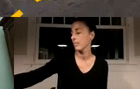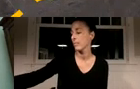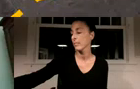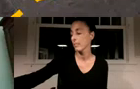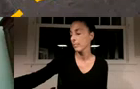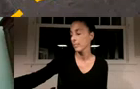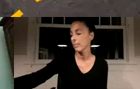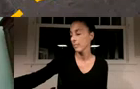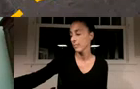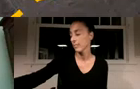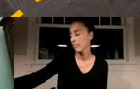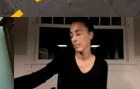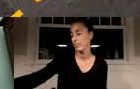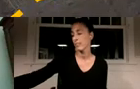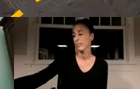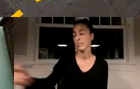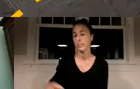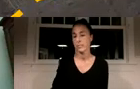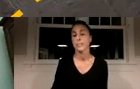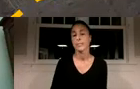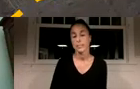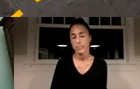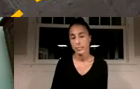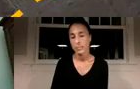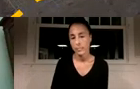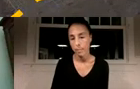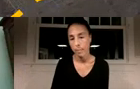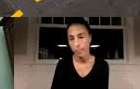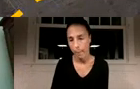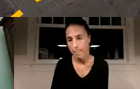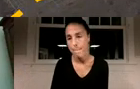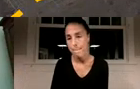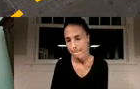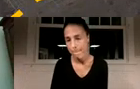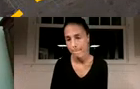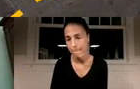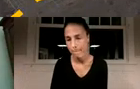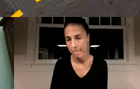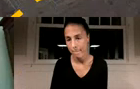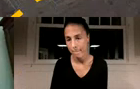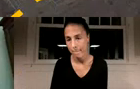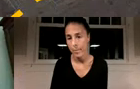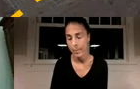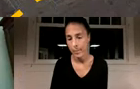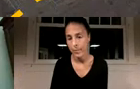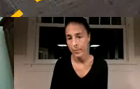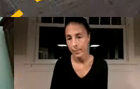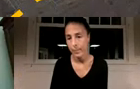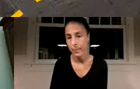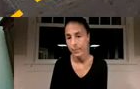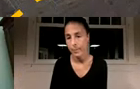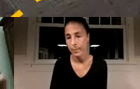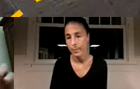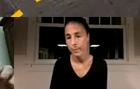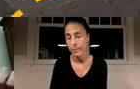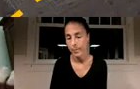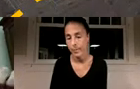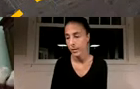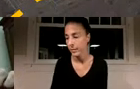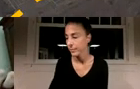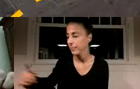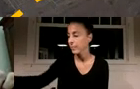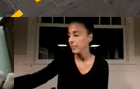the trees, you'll erase the buffer to the existing neighborhood and the camouflage for that Dominion Power Station. I'd